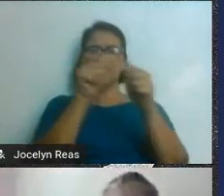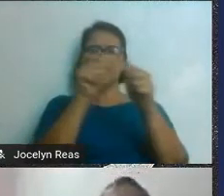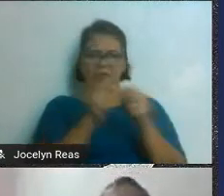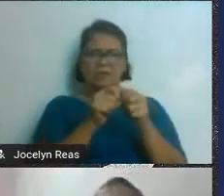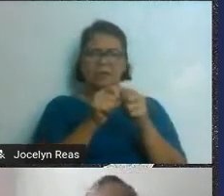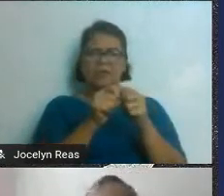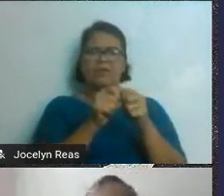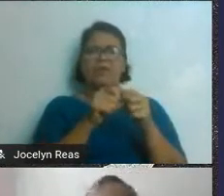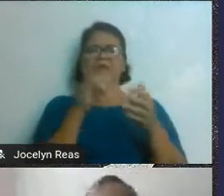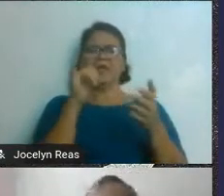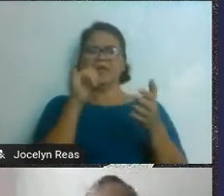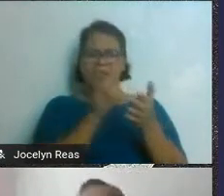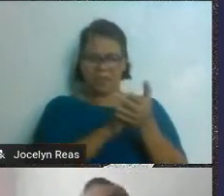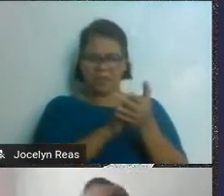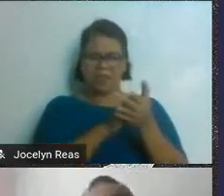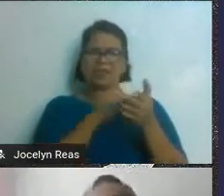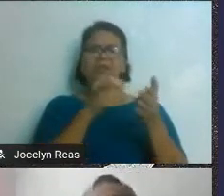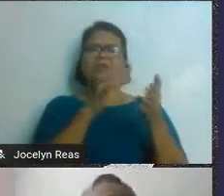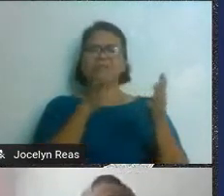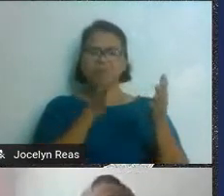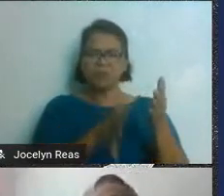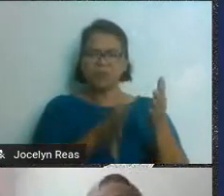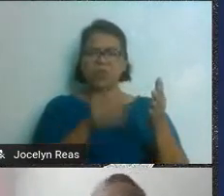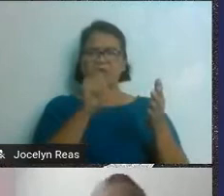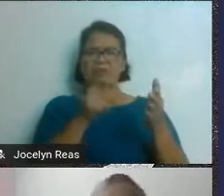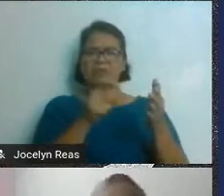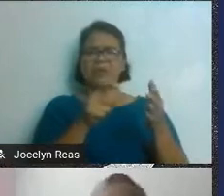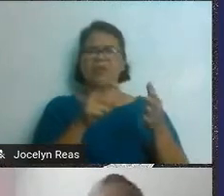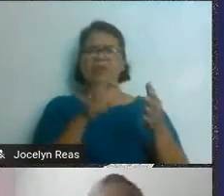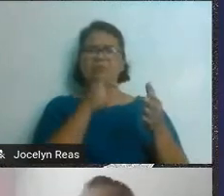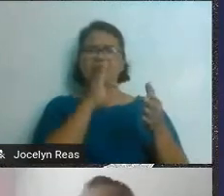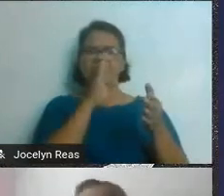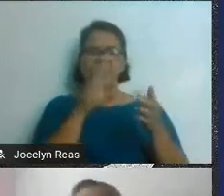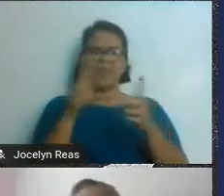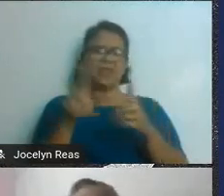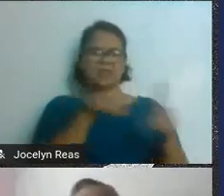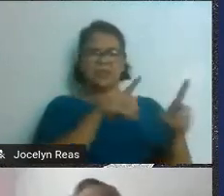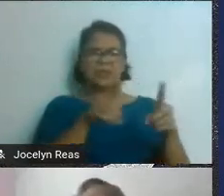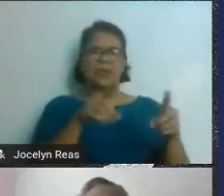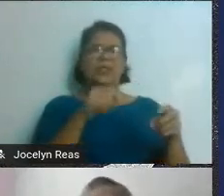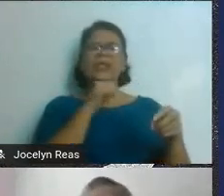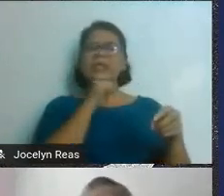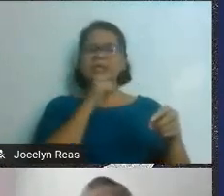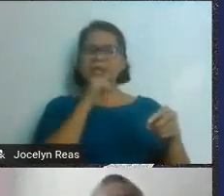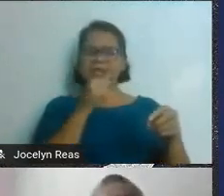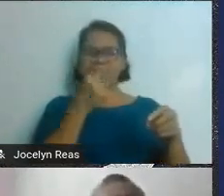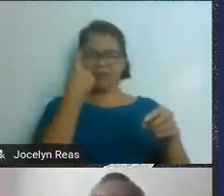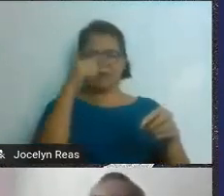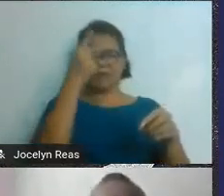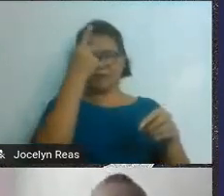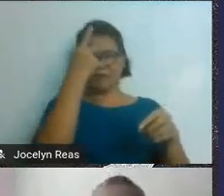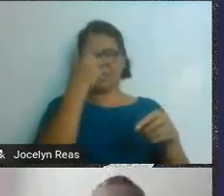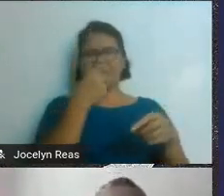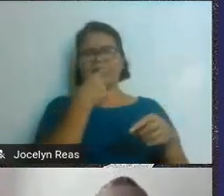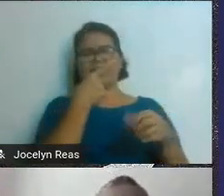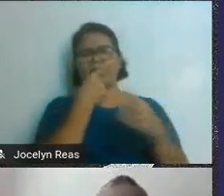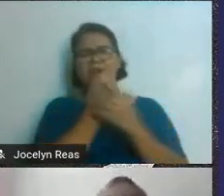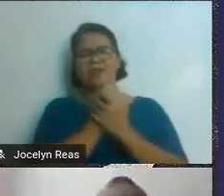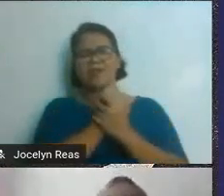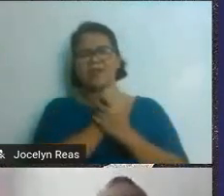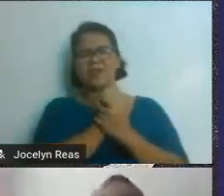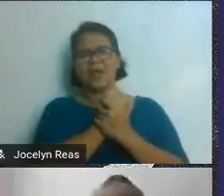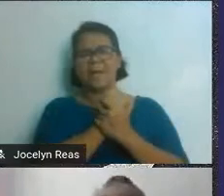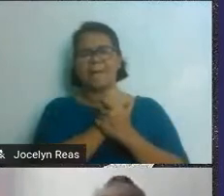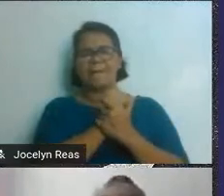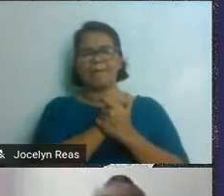learners. Isishare ko rin sa inyo yung actually ginawa namin sa Calabarzon when I was regional director. We did our research on